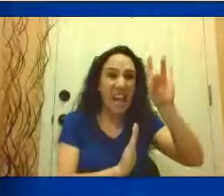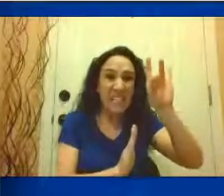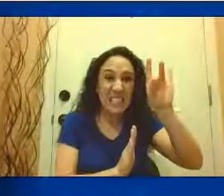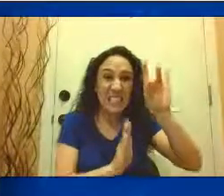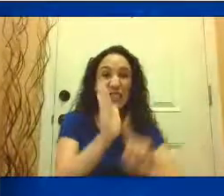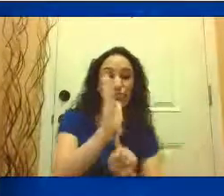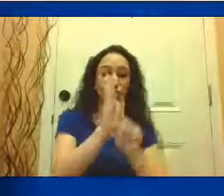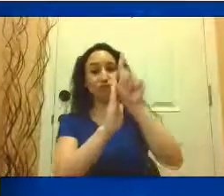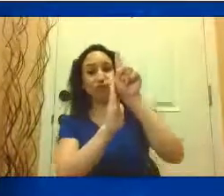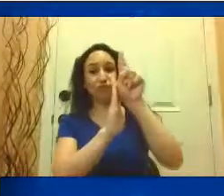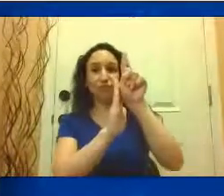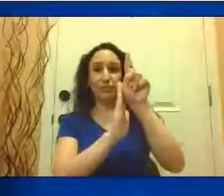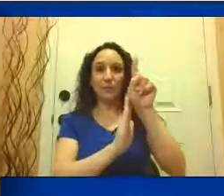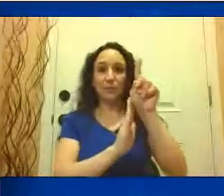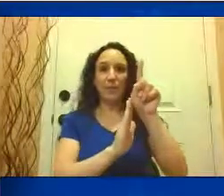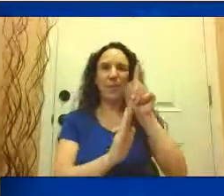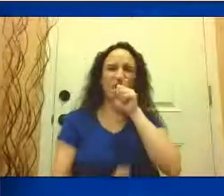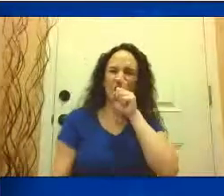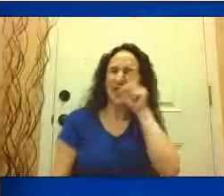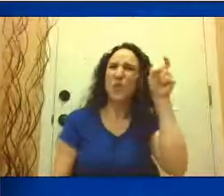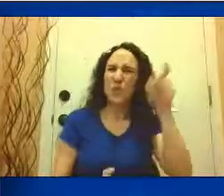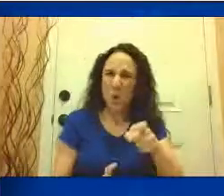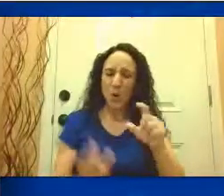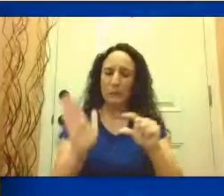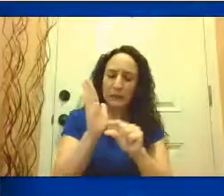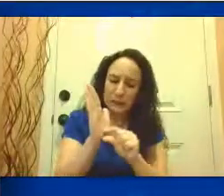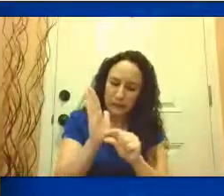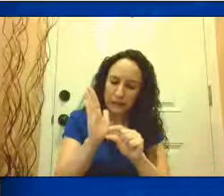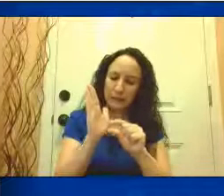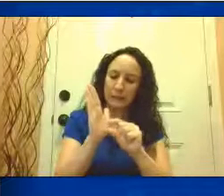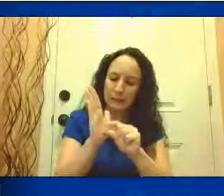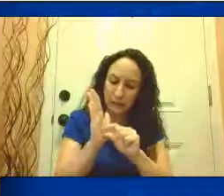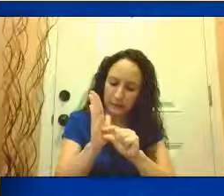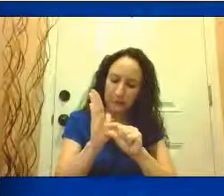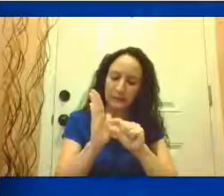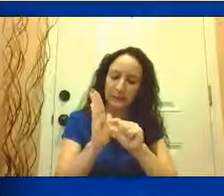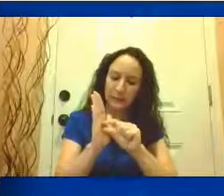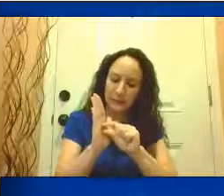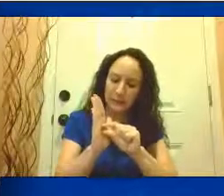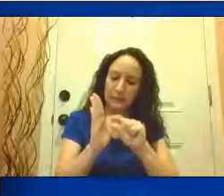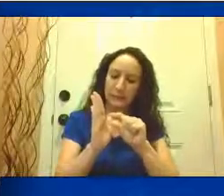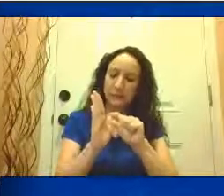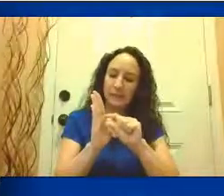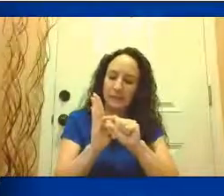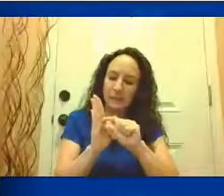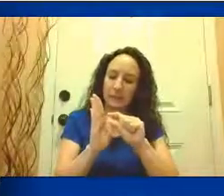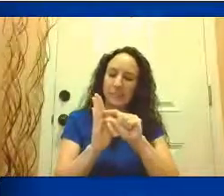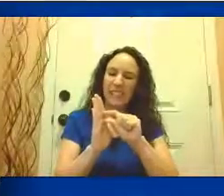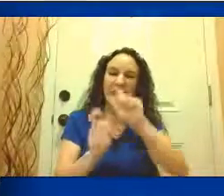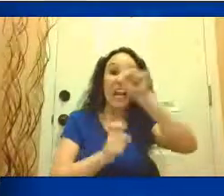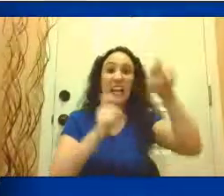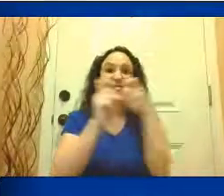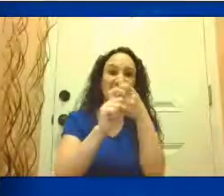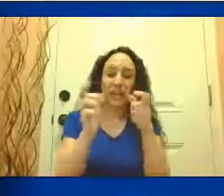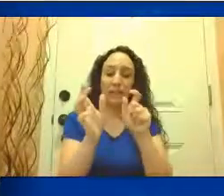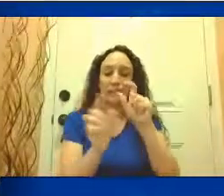pine cones tall. Notice how we move the pine cone each time so that we put the bottom exactly where